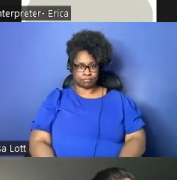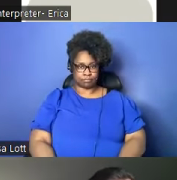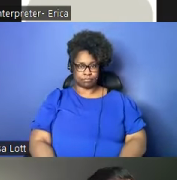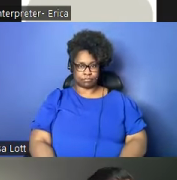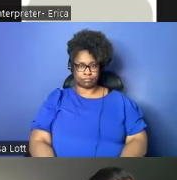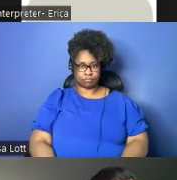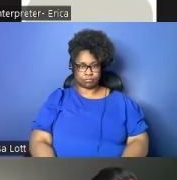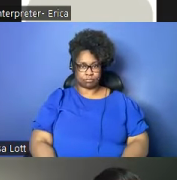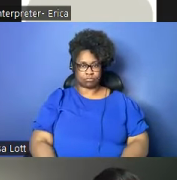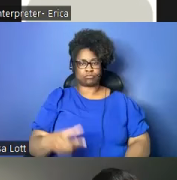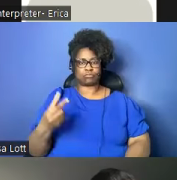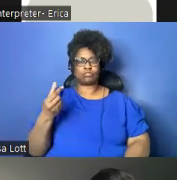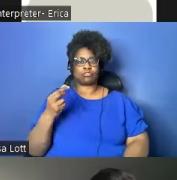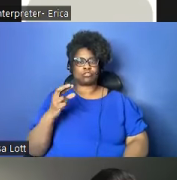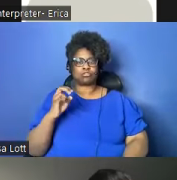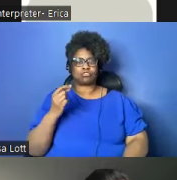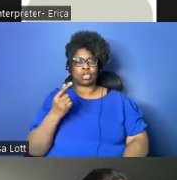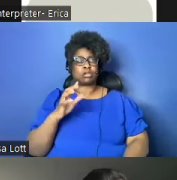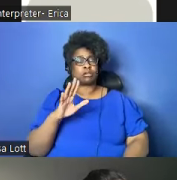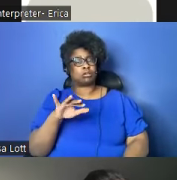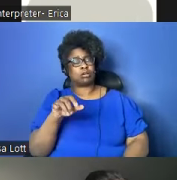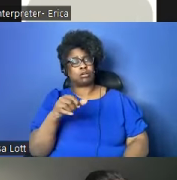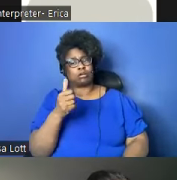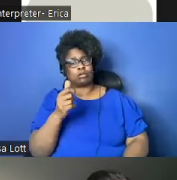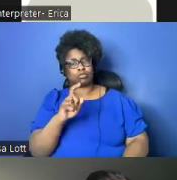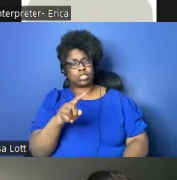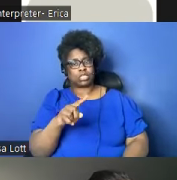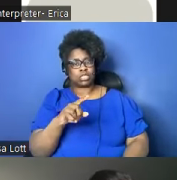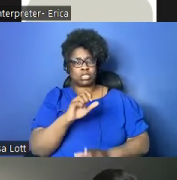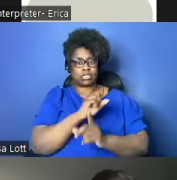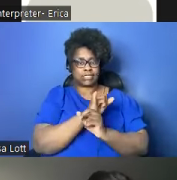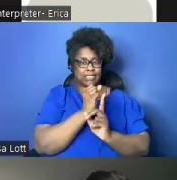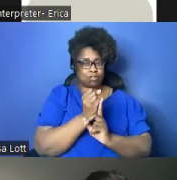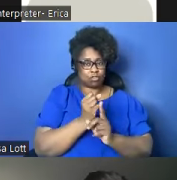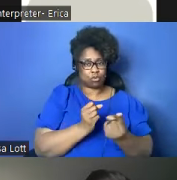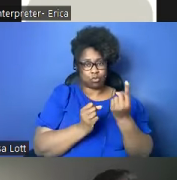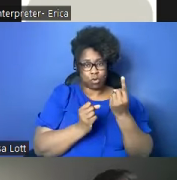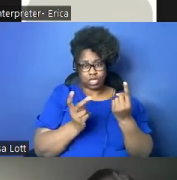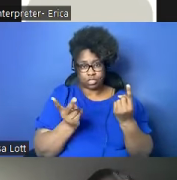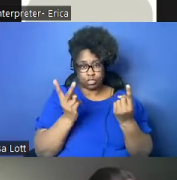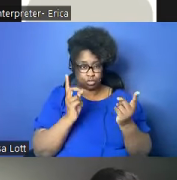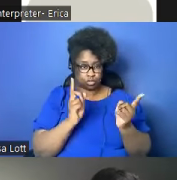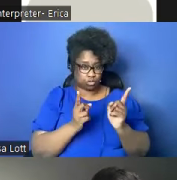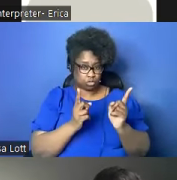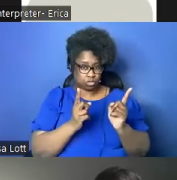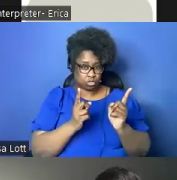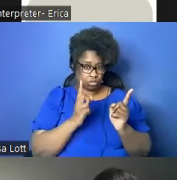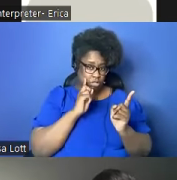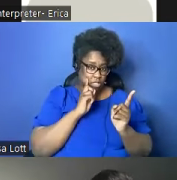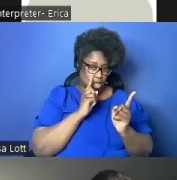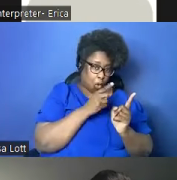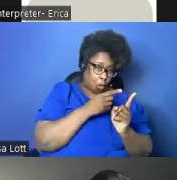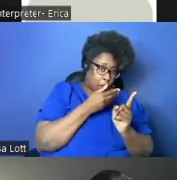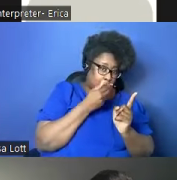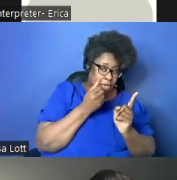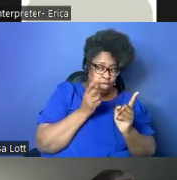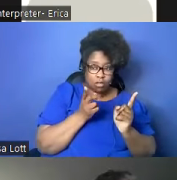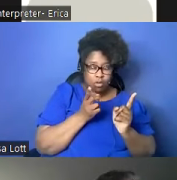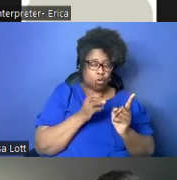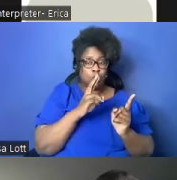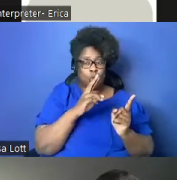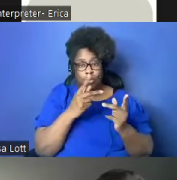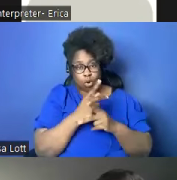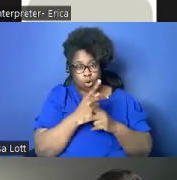Also, what are some of the differences between scenario 1 and 2 that you find better or worse? For